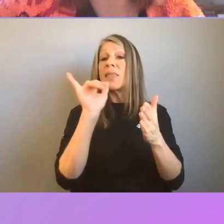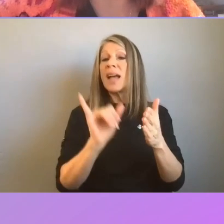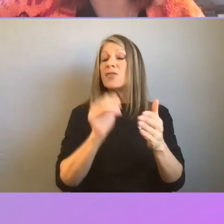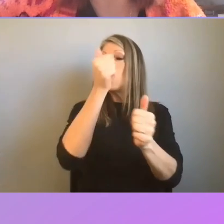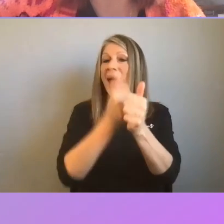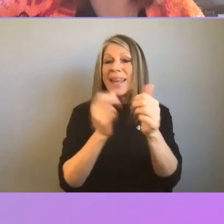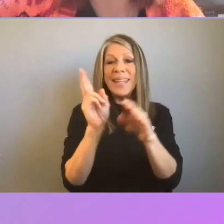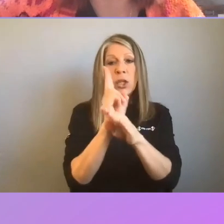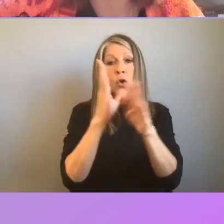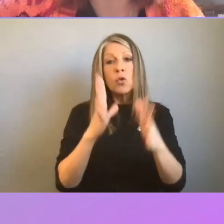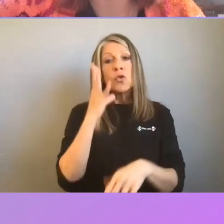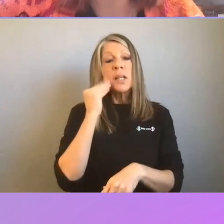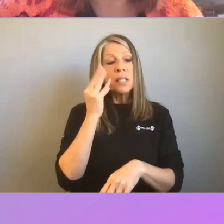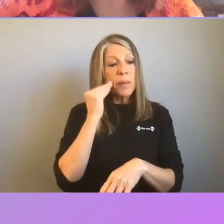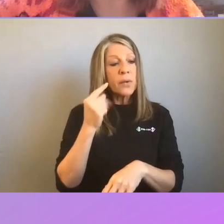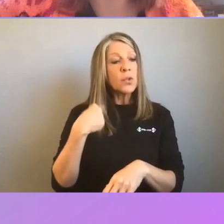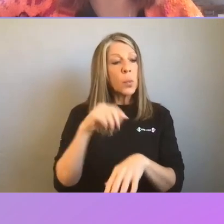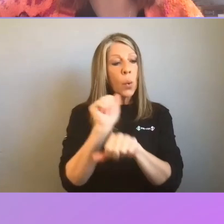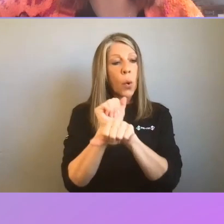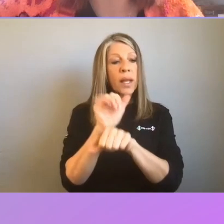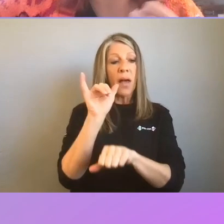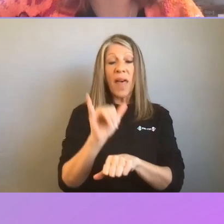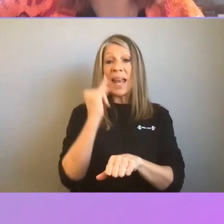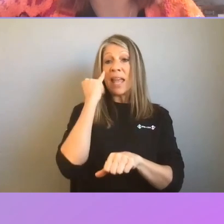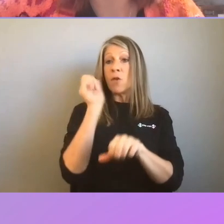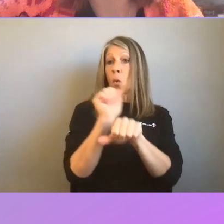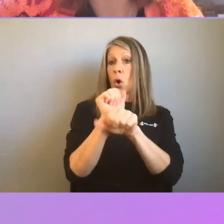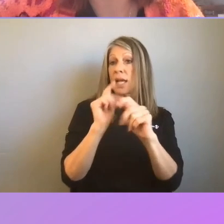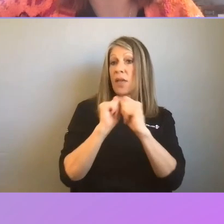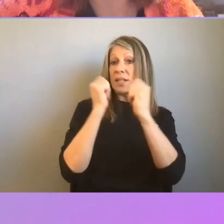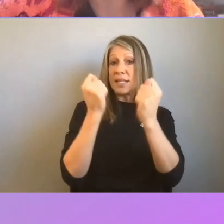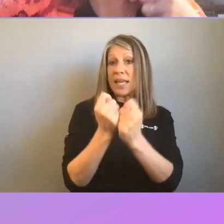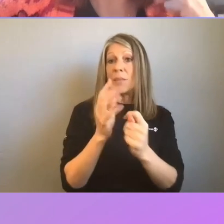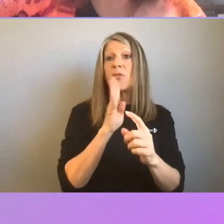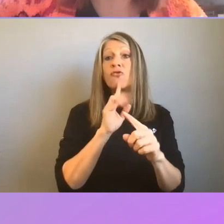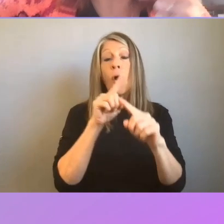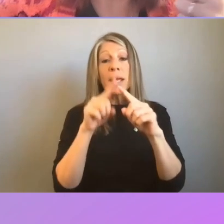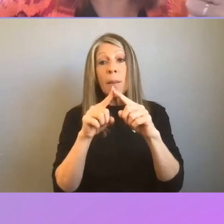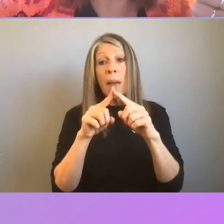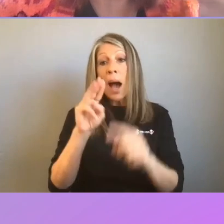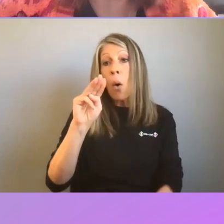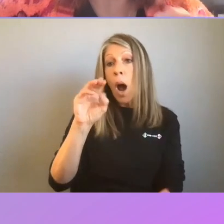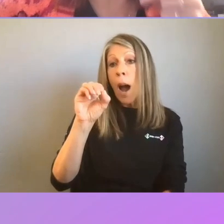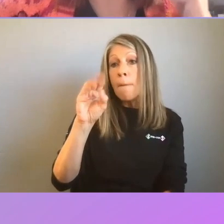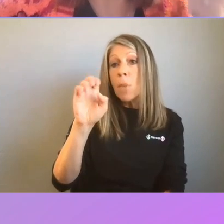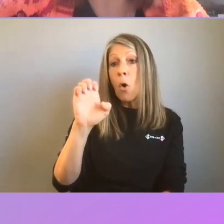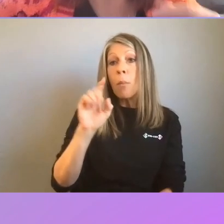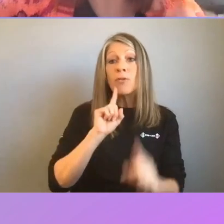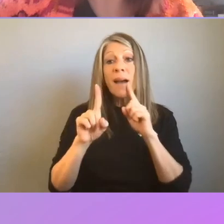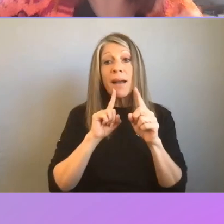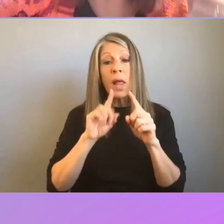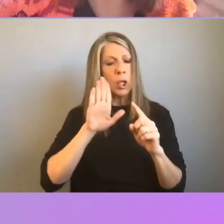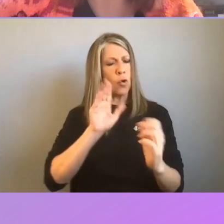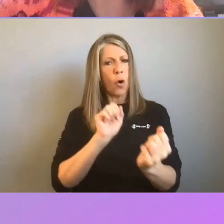user experience that we're working with. If you're working on a team and they're talking about a modal dialogue, your approach at